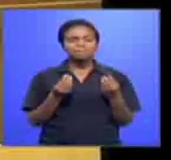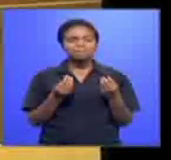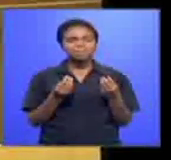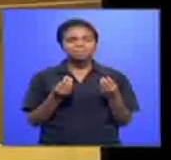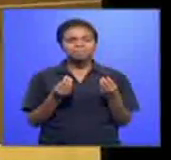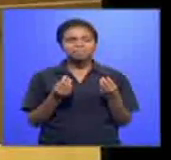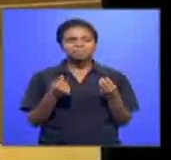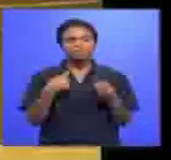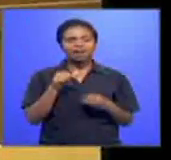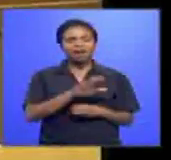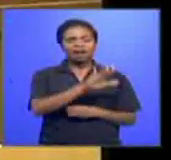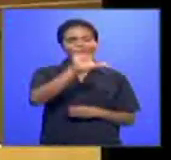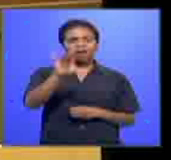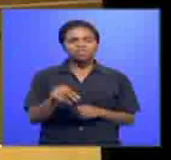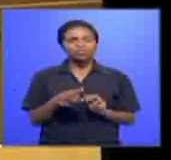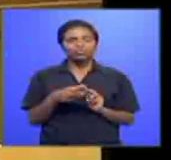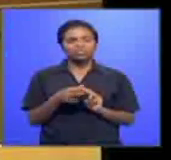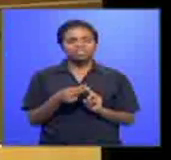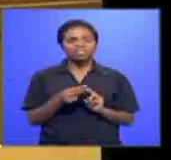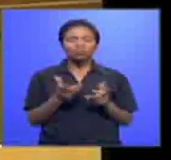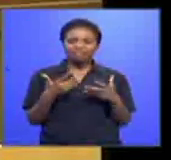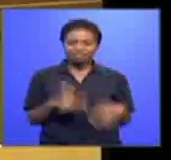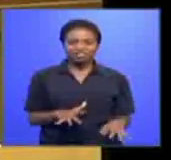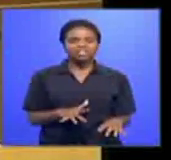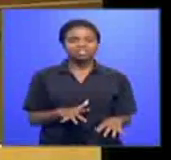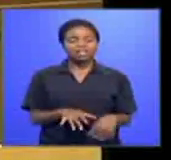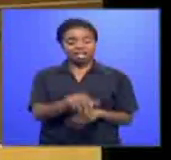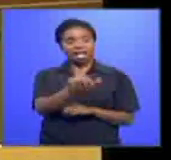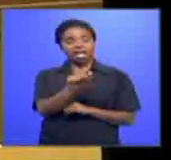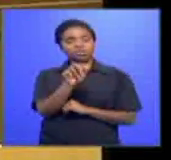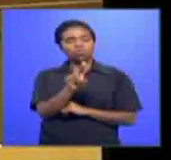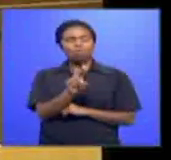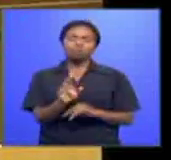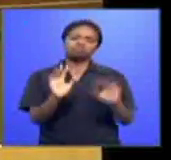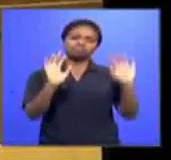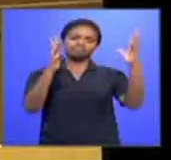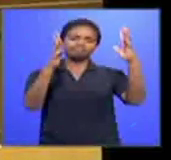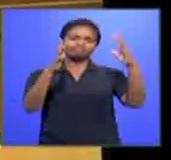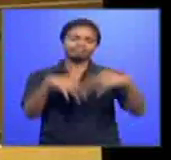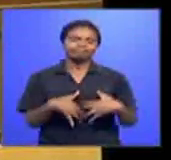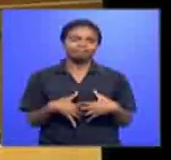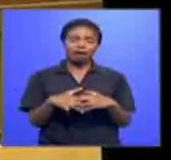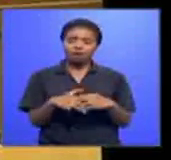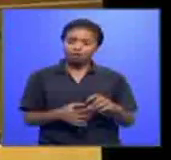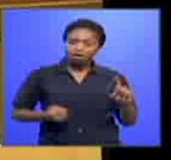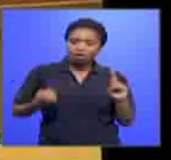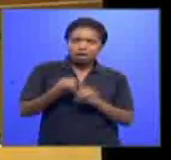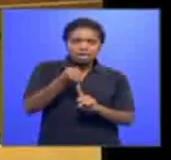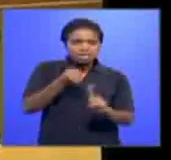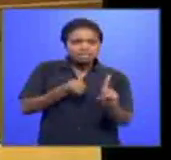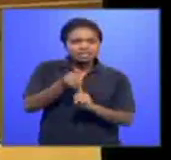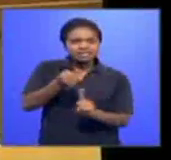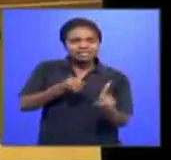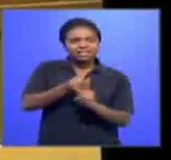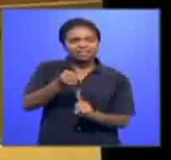the African Union. We pay tribute to the AU for its relentless struggle for